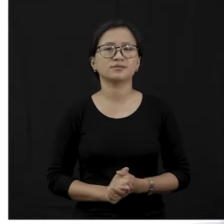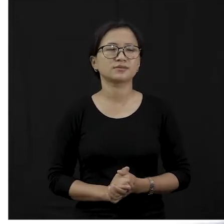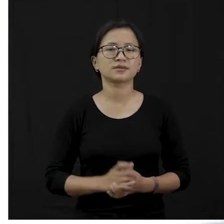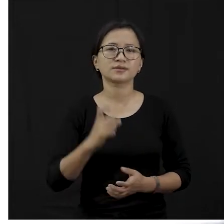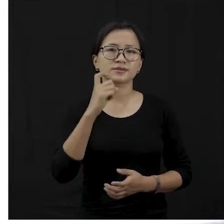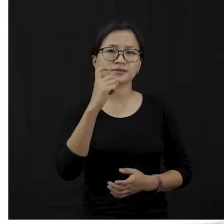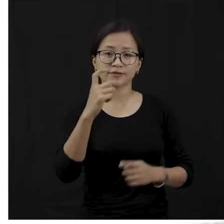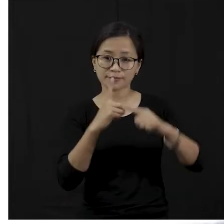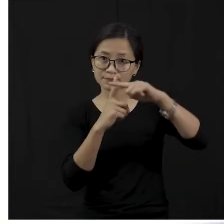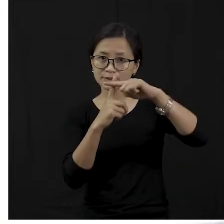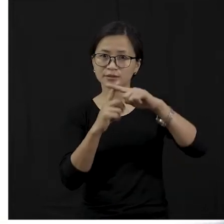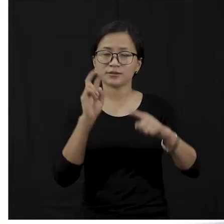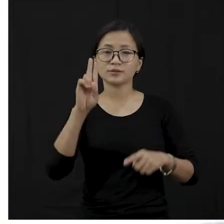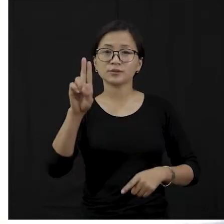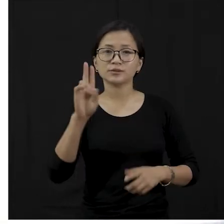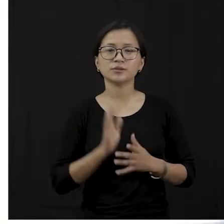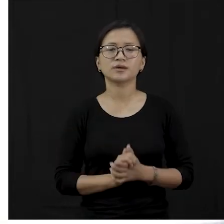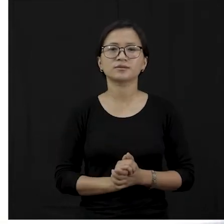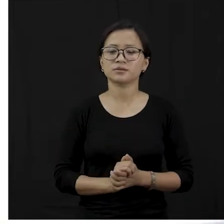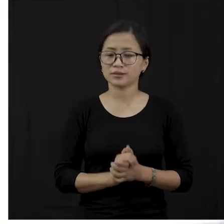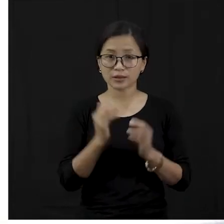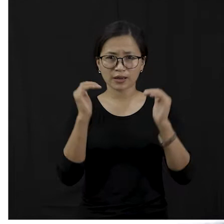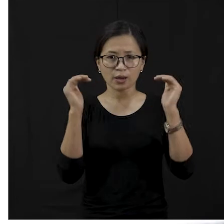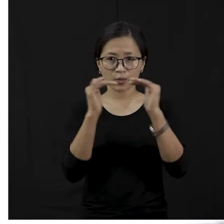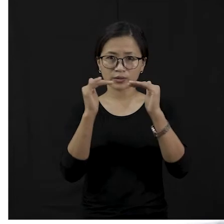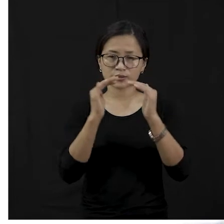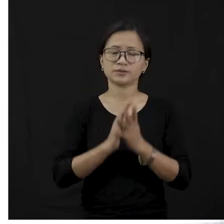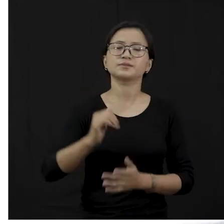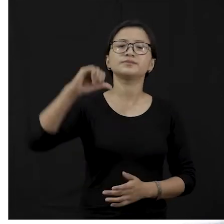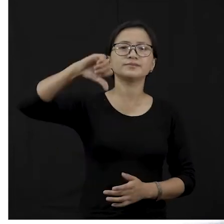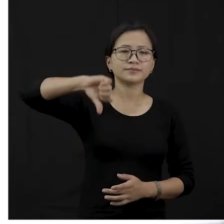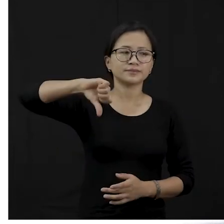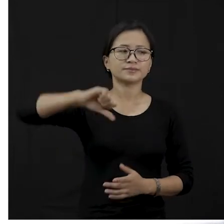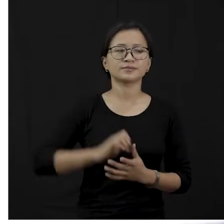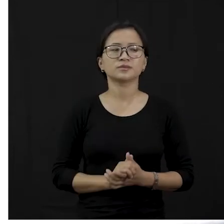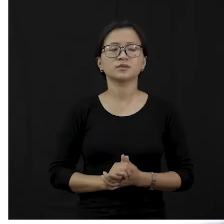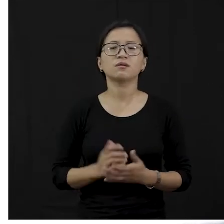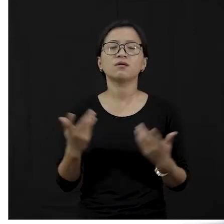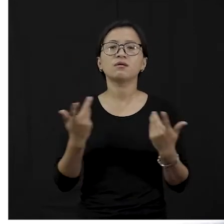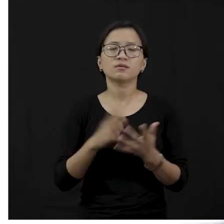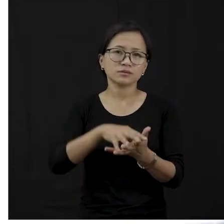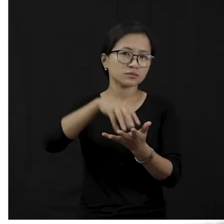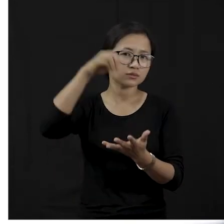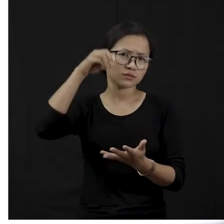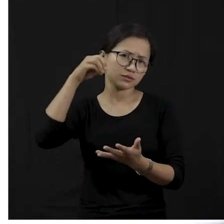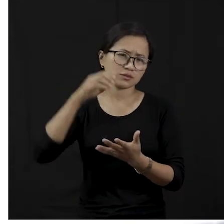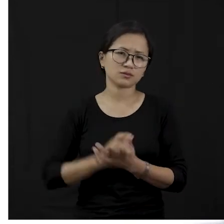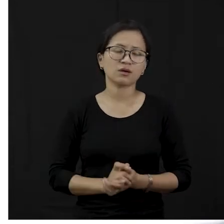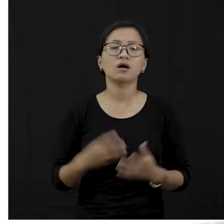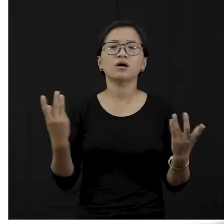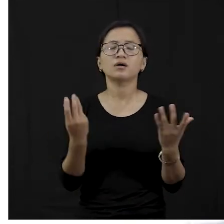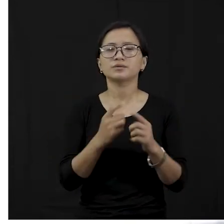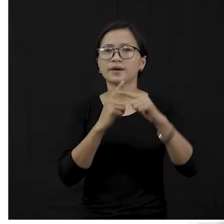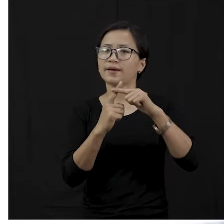7 plus 2 is equal to 9, right? How we can learn today how to